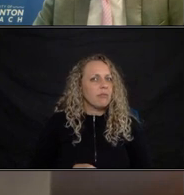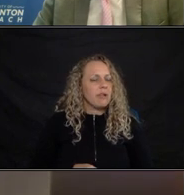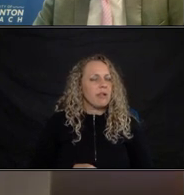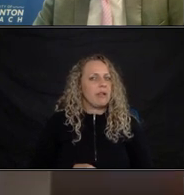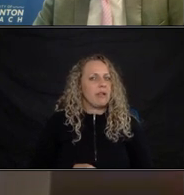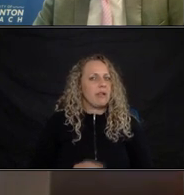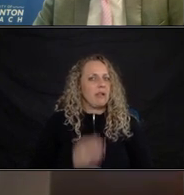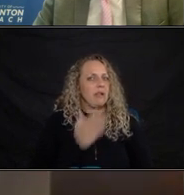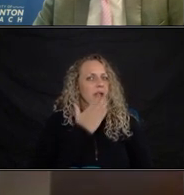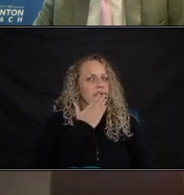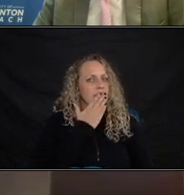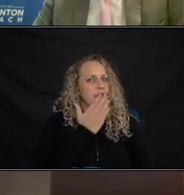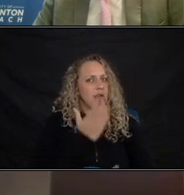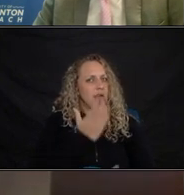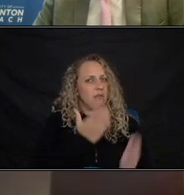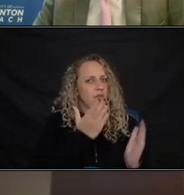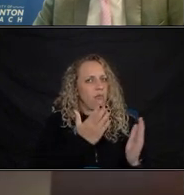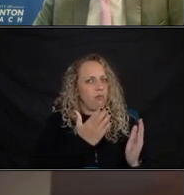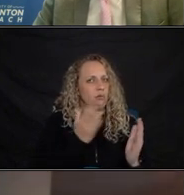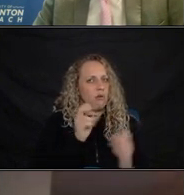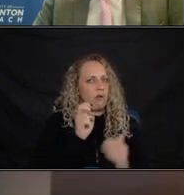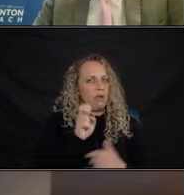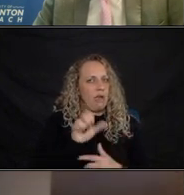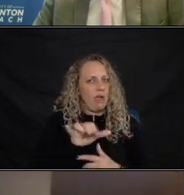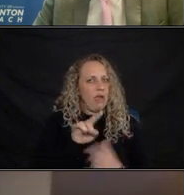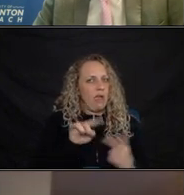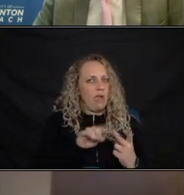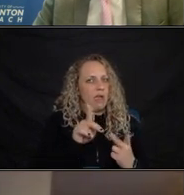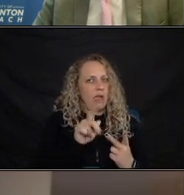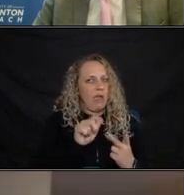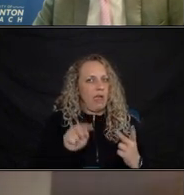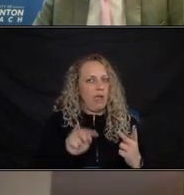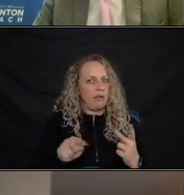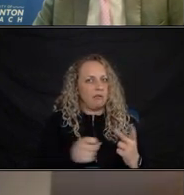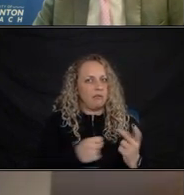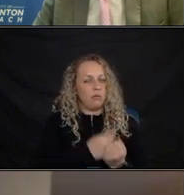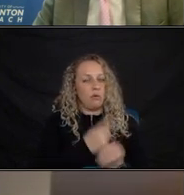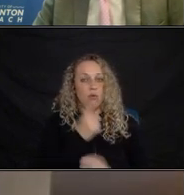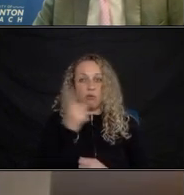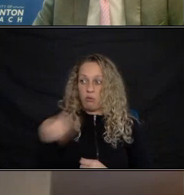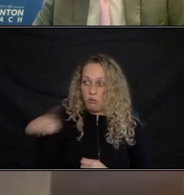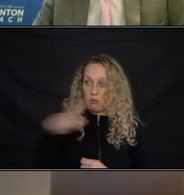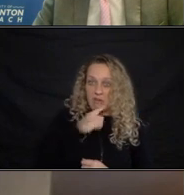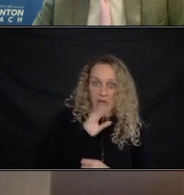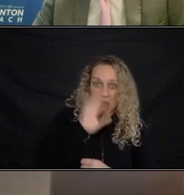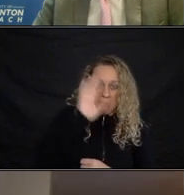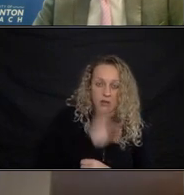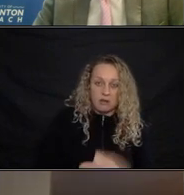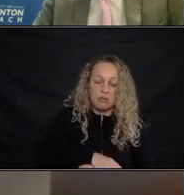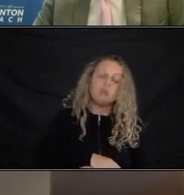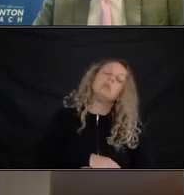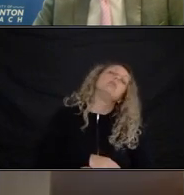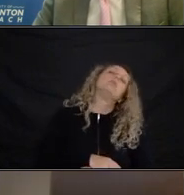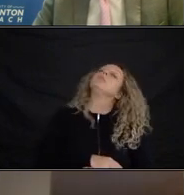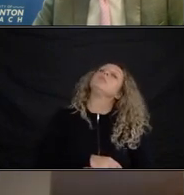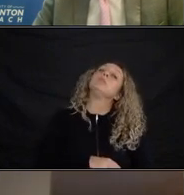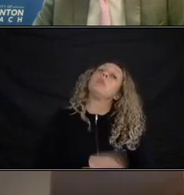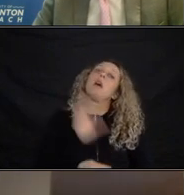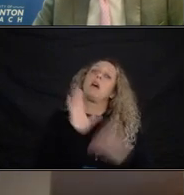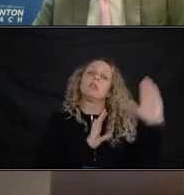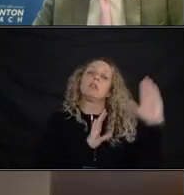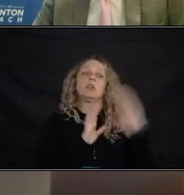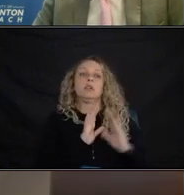Thank you. Motion by Commissioner Hay, second by Commissioner Katz. All those in favor state so by saying aye. Aye.